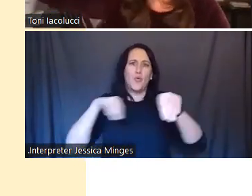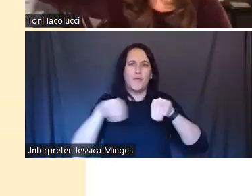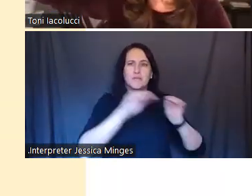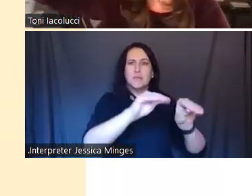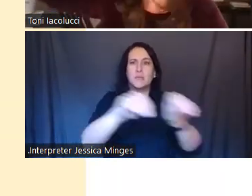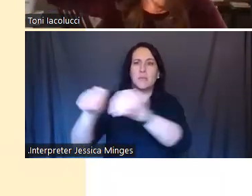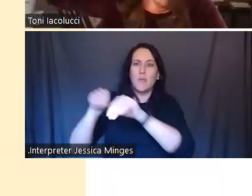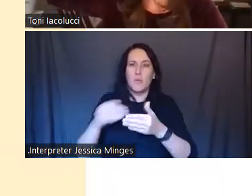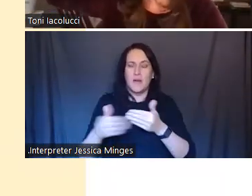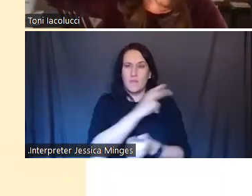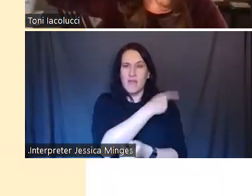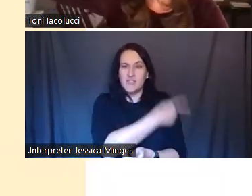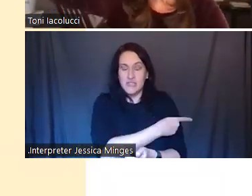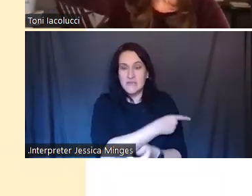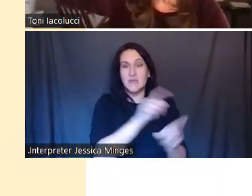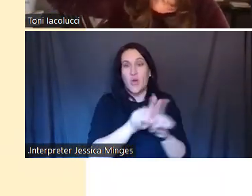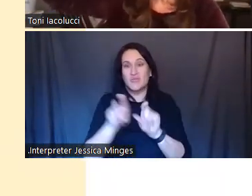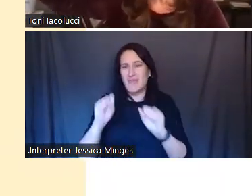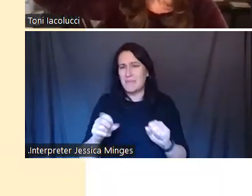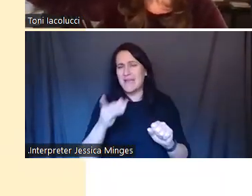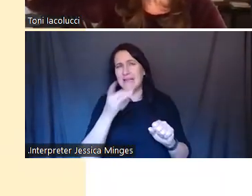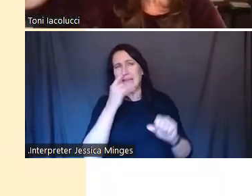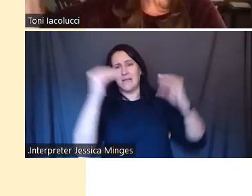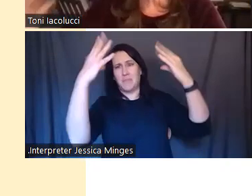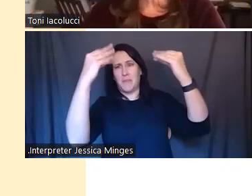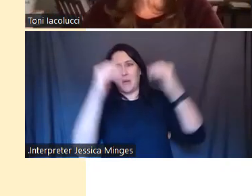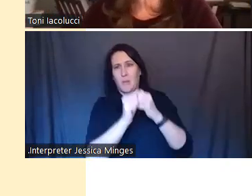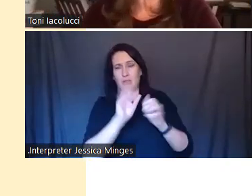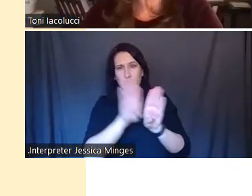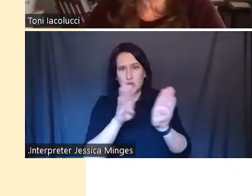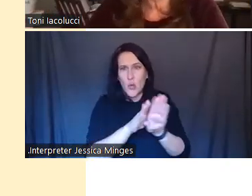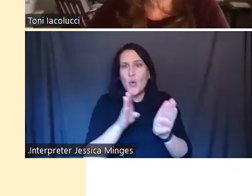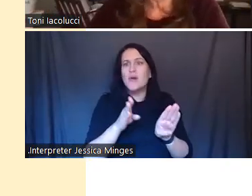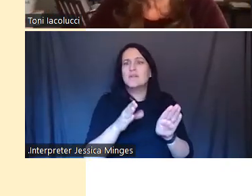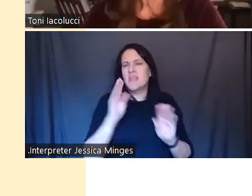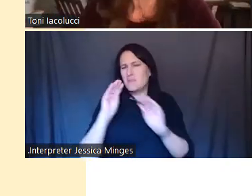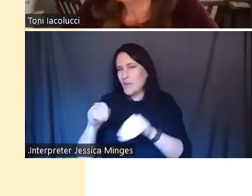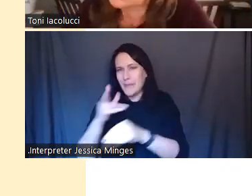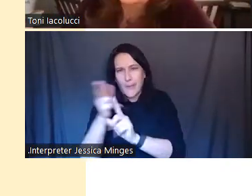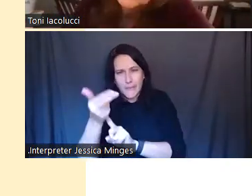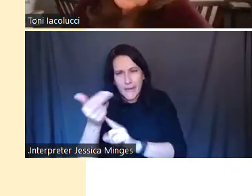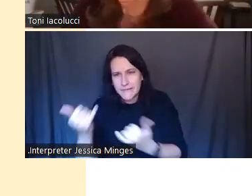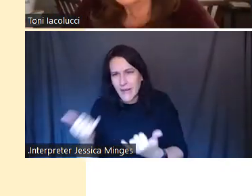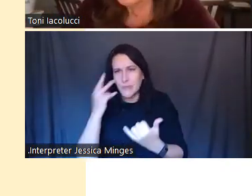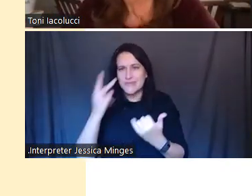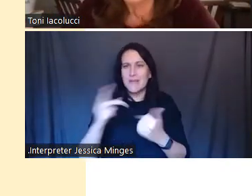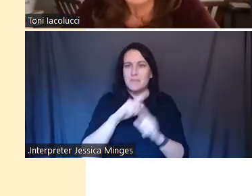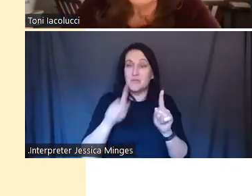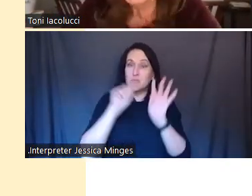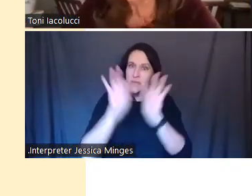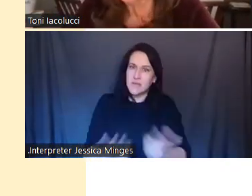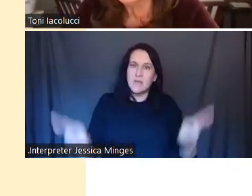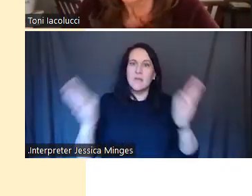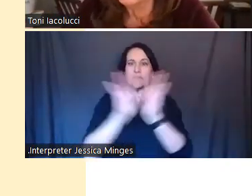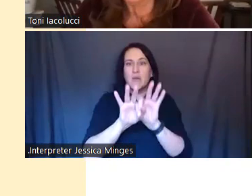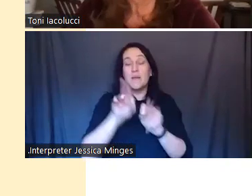patients. Also, they can be flashing lights over doors and stuff. They even put them in hotels now, but it's extremely important. People in